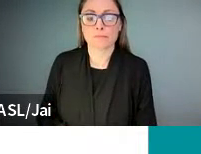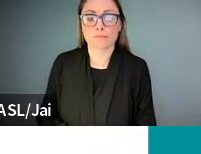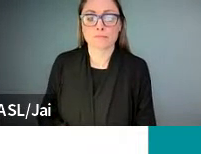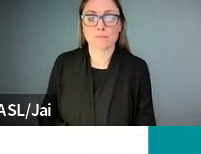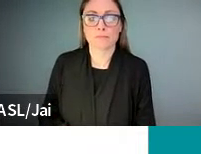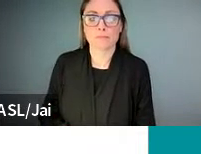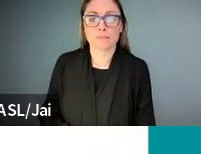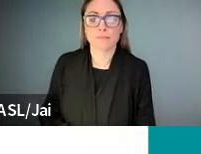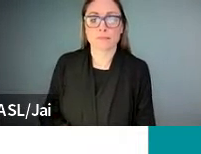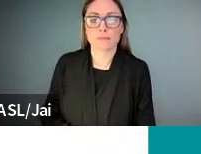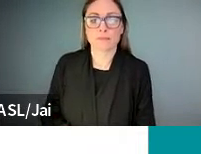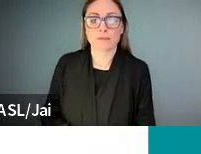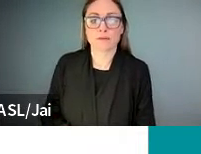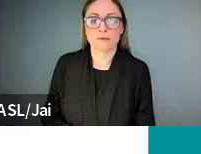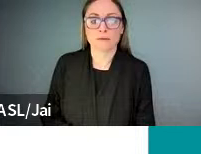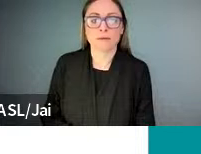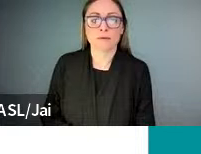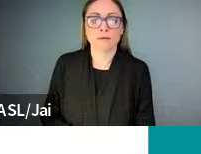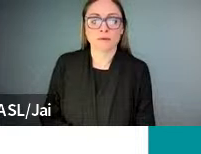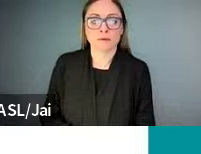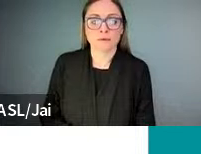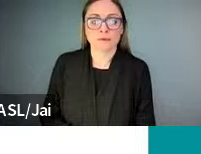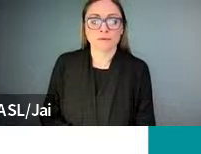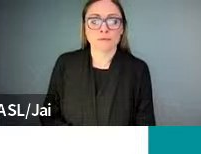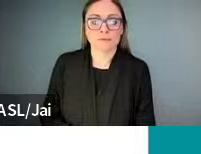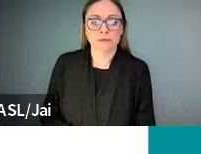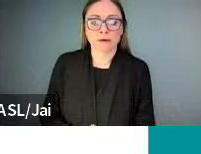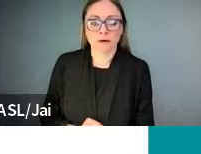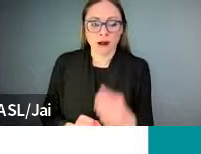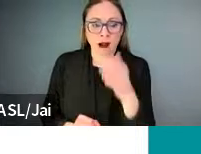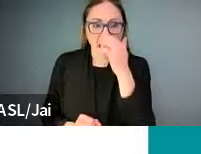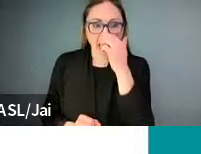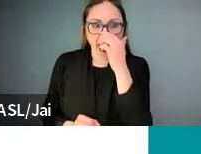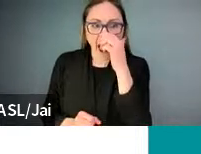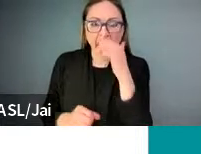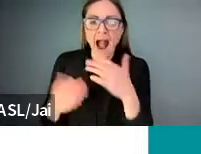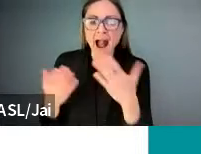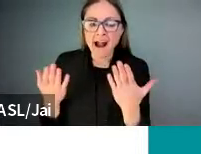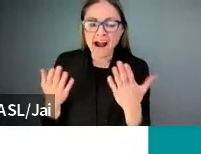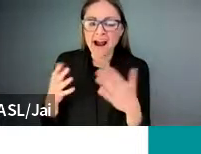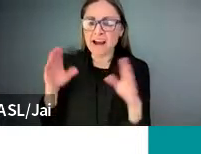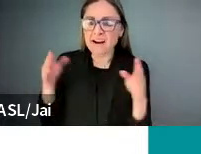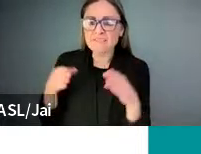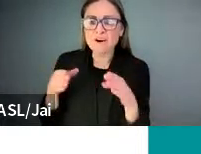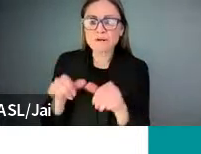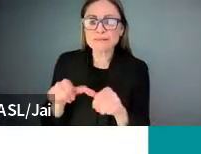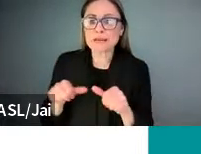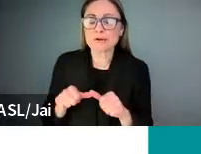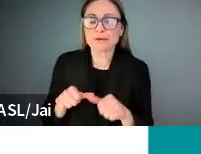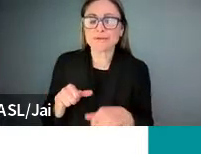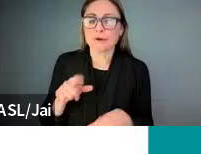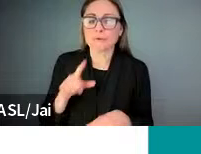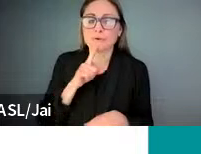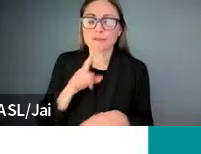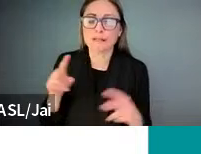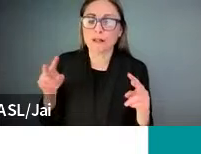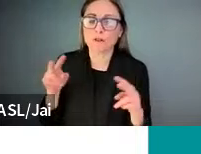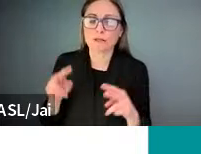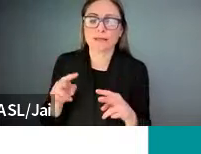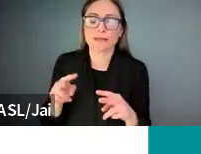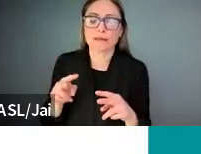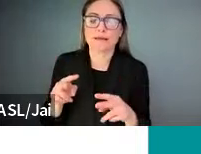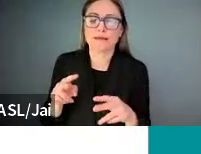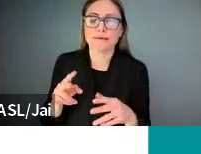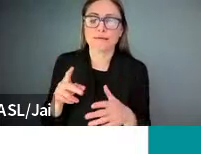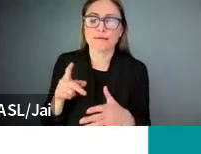Next slide. Yeah, and so philosophically, the focus areas are really looking at